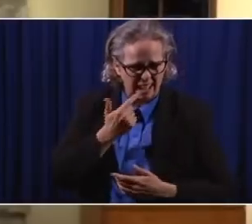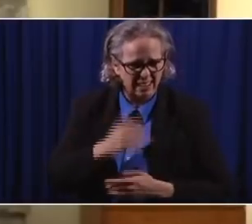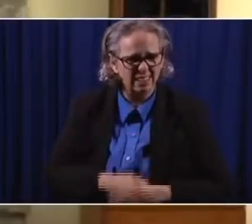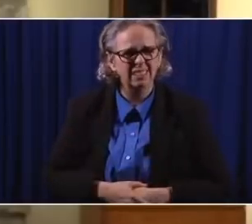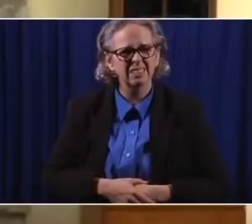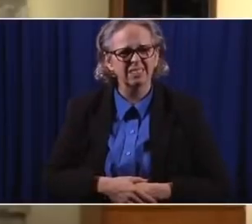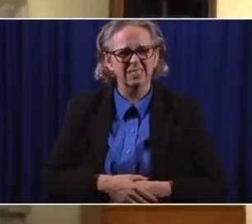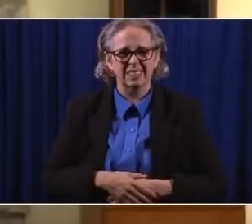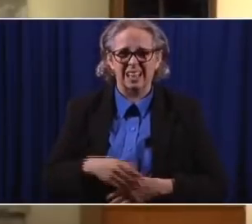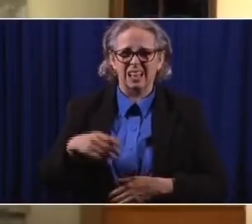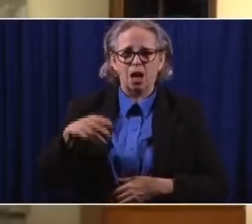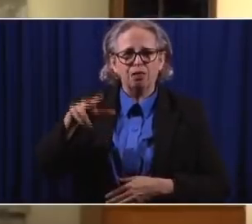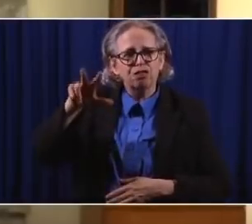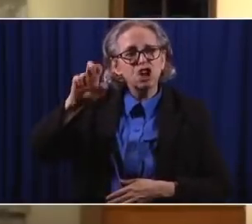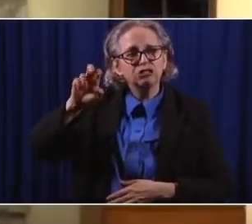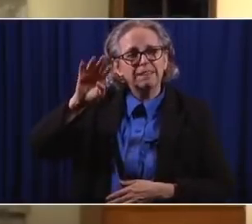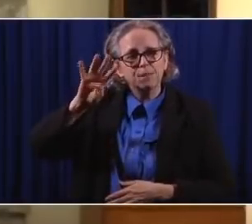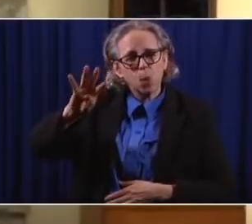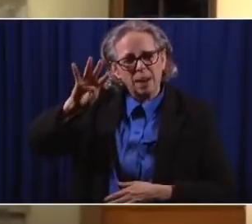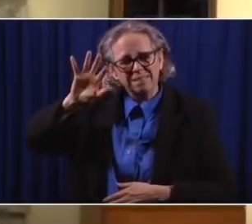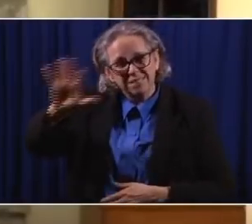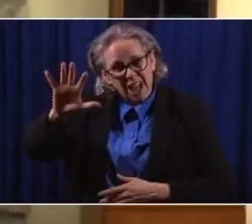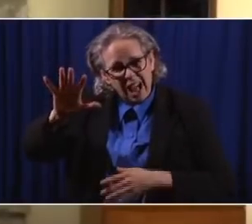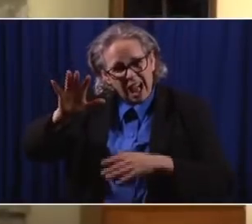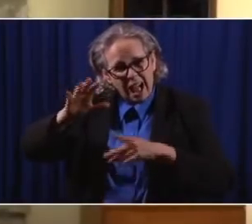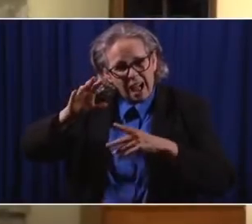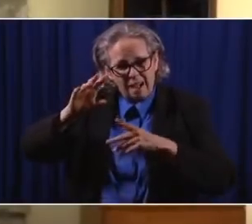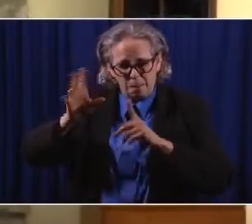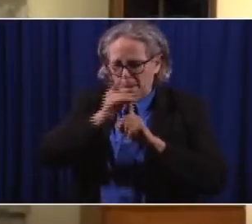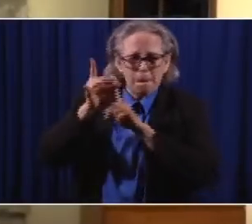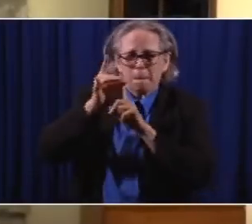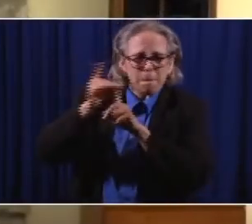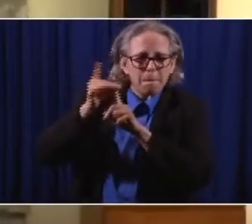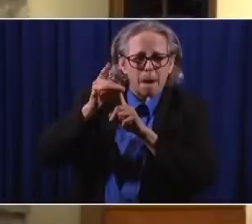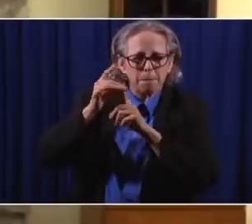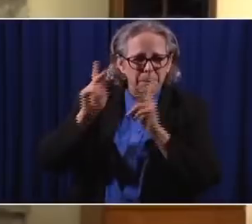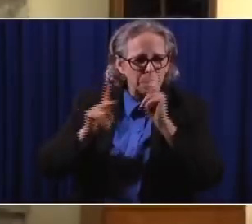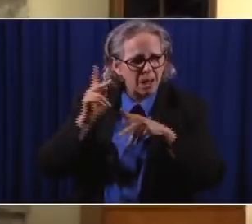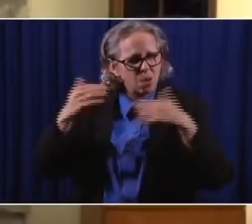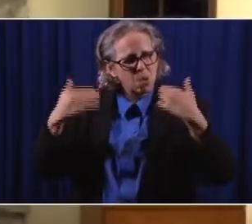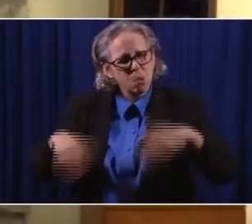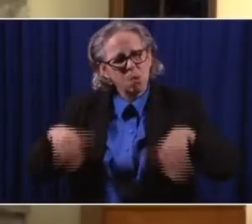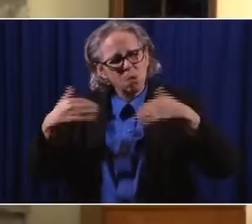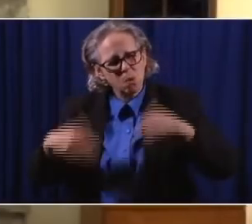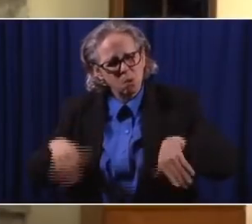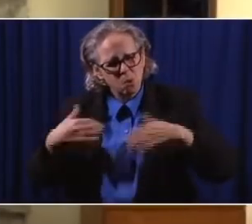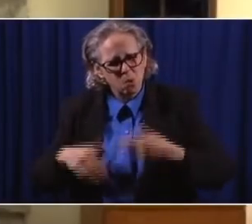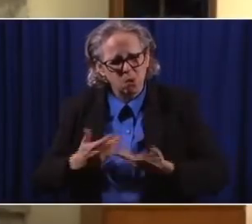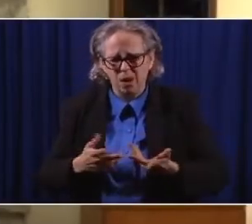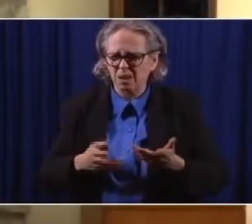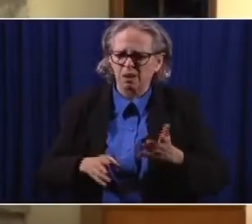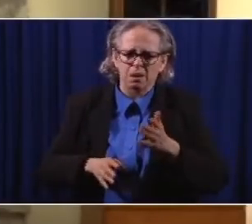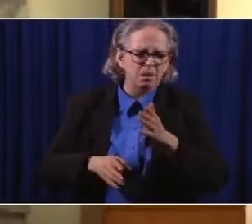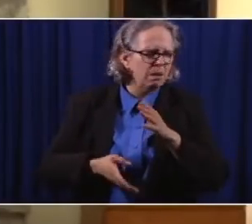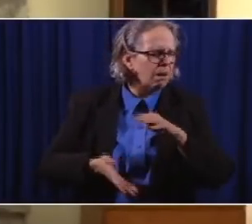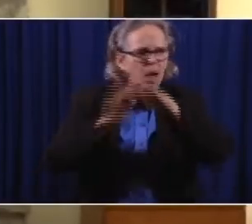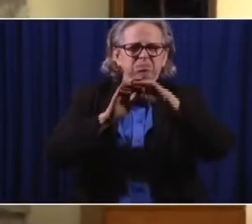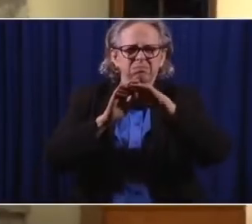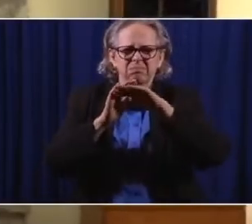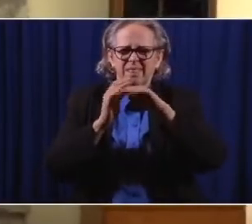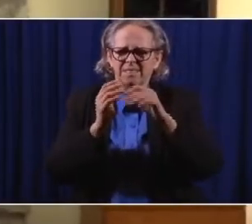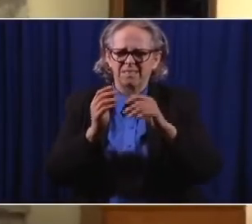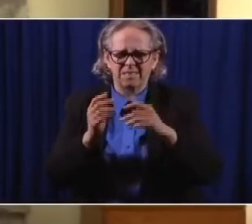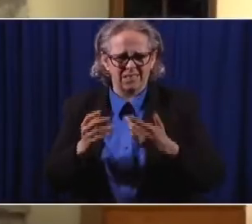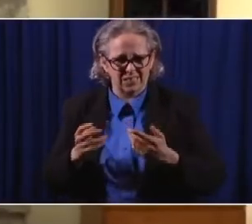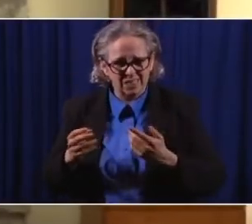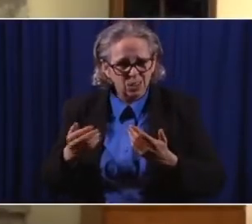high. They're at 345 cases per 100,000. The county has had sustained increase in new cases, also sustained